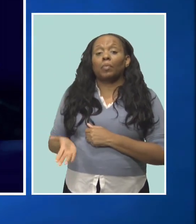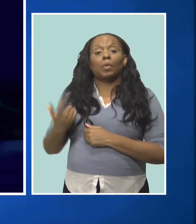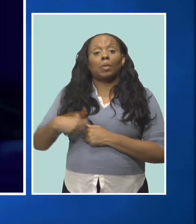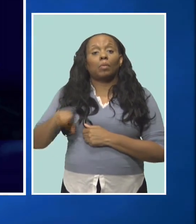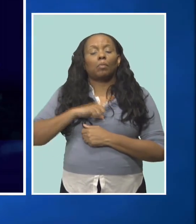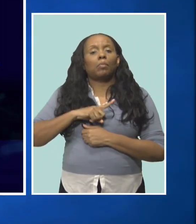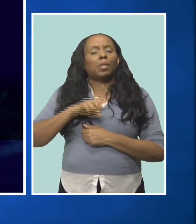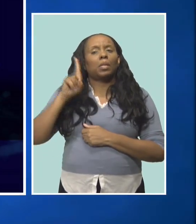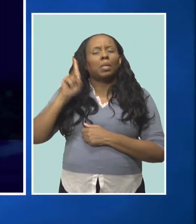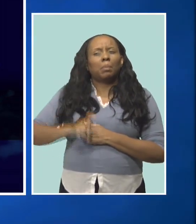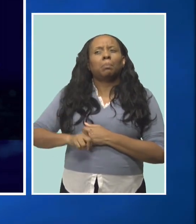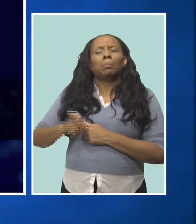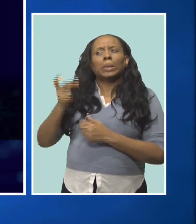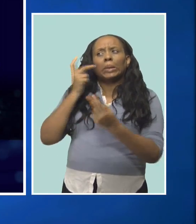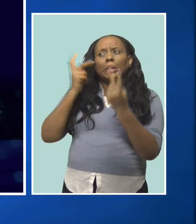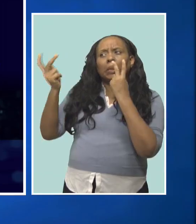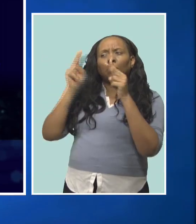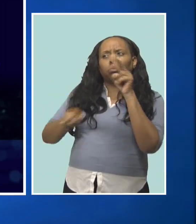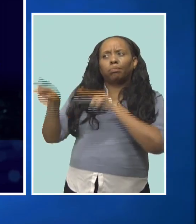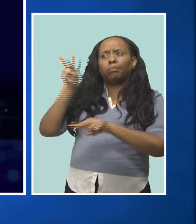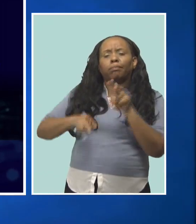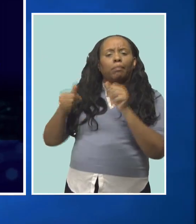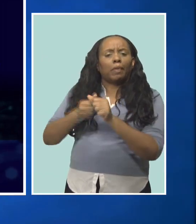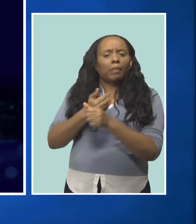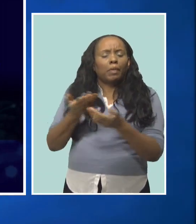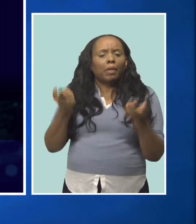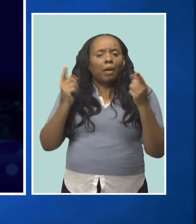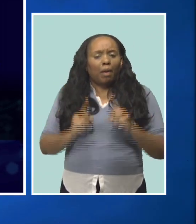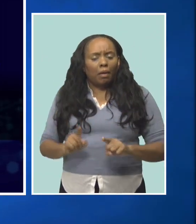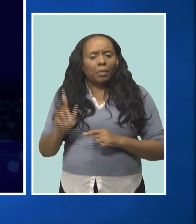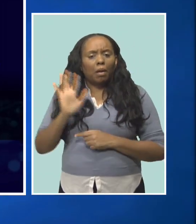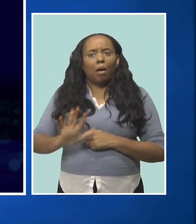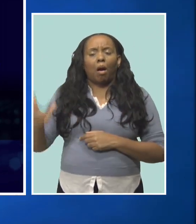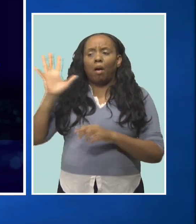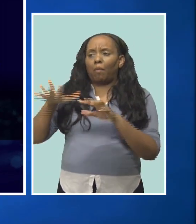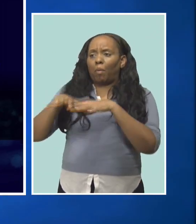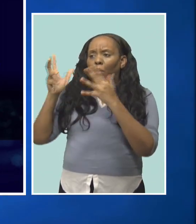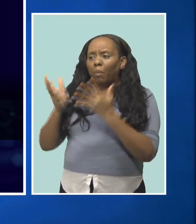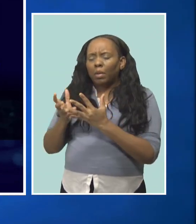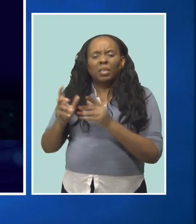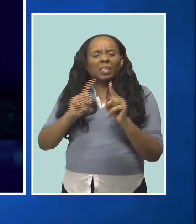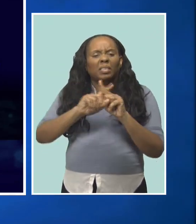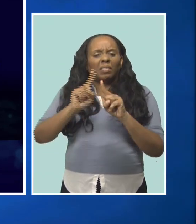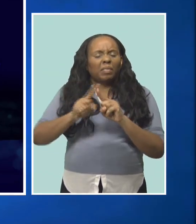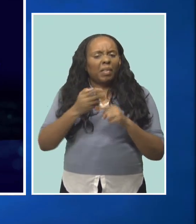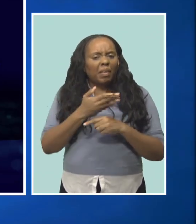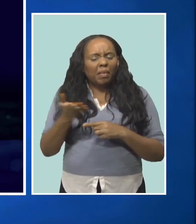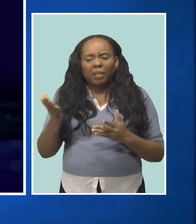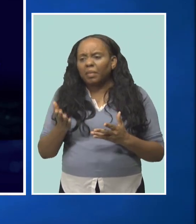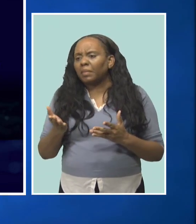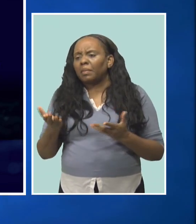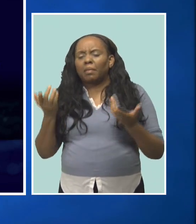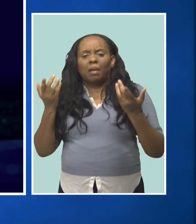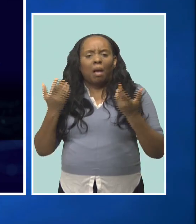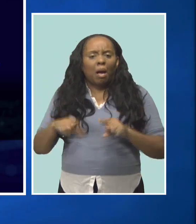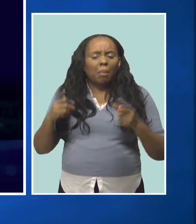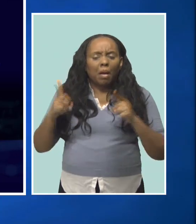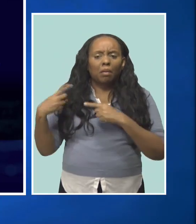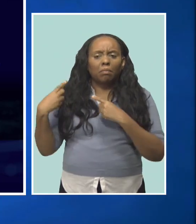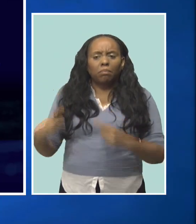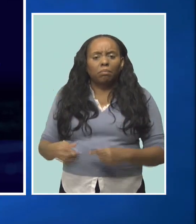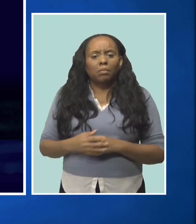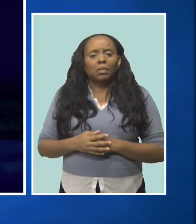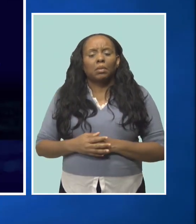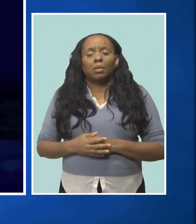happening globally, including the rise of conservative movements across the globe, the attempts to roll back rights that women thought that they